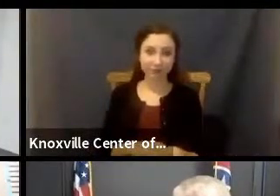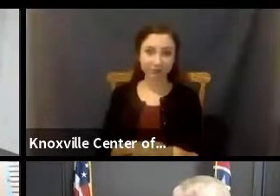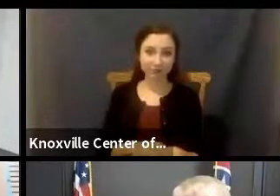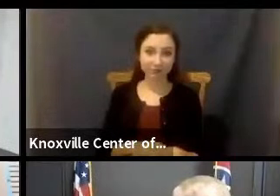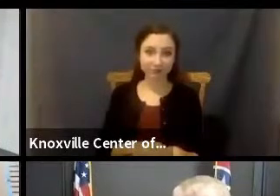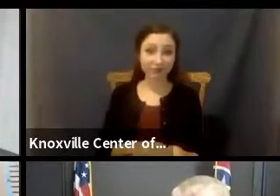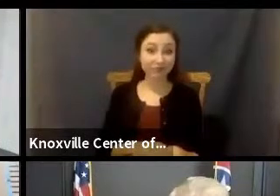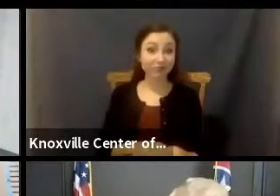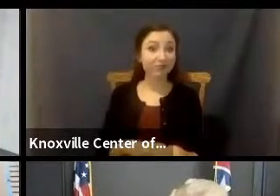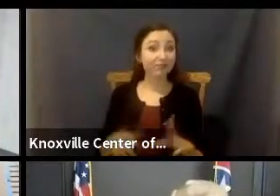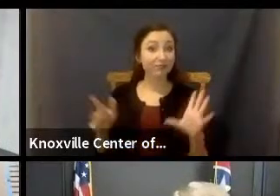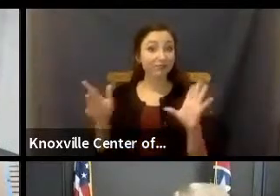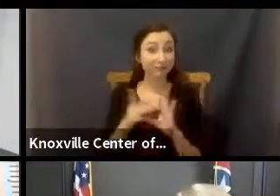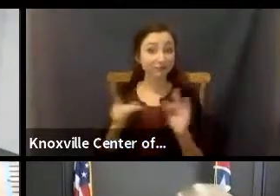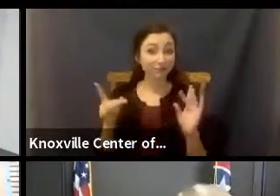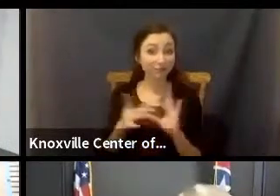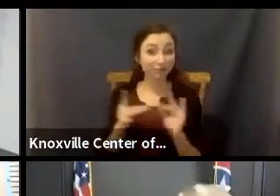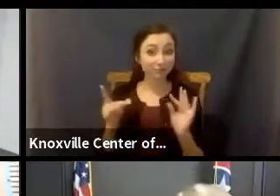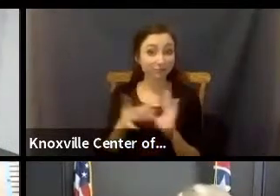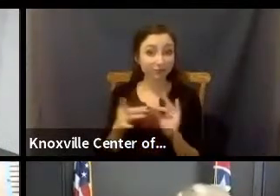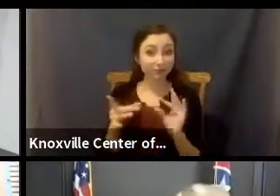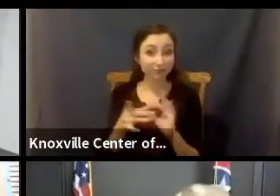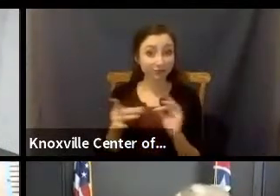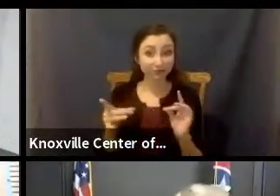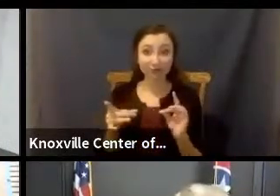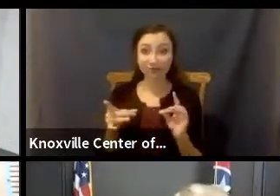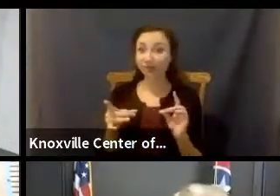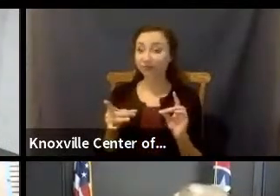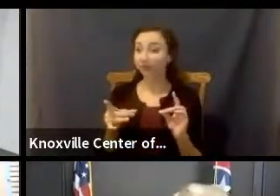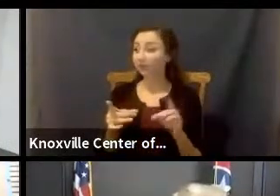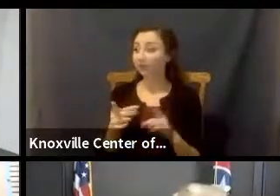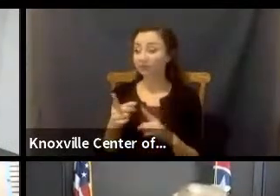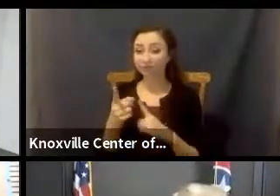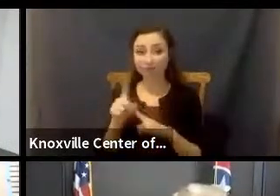Additional comments, discussion, questions on